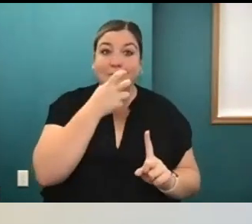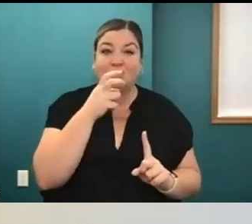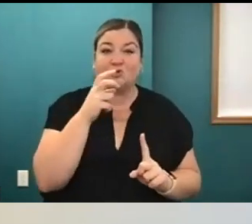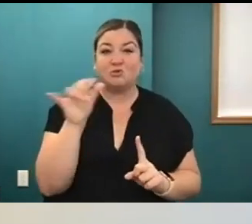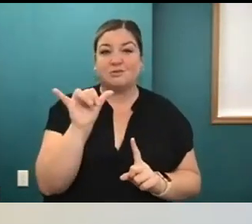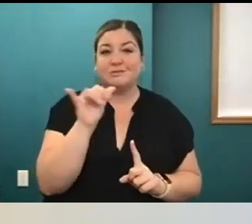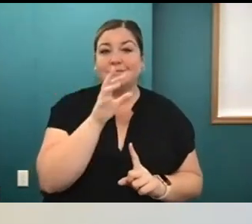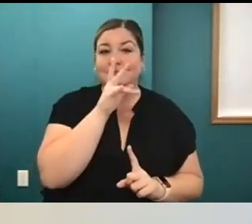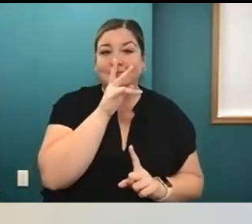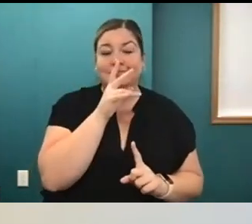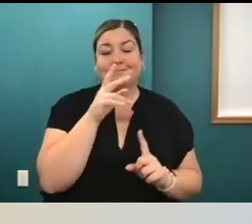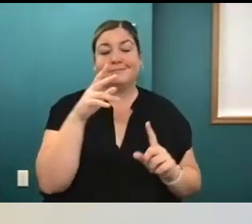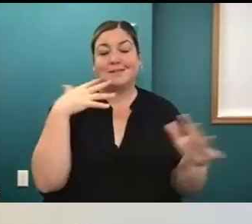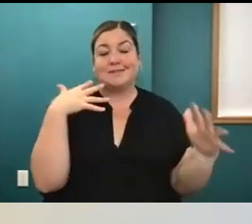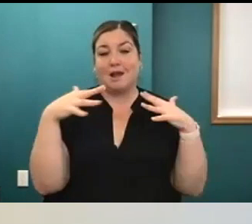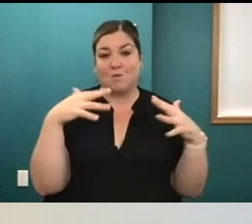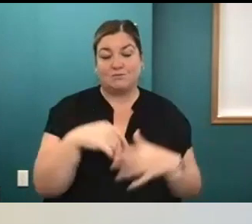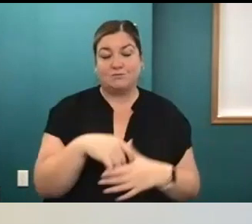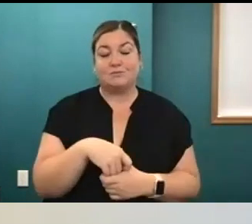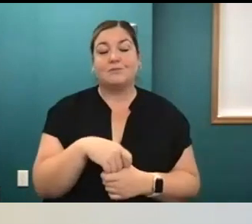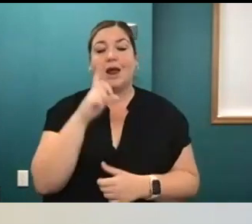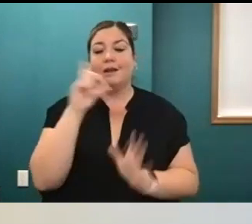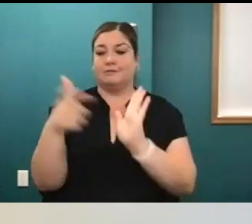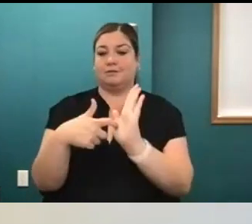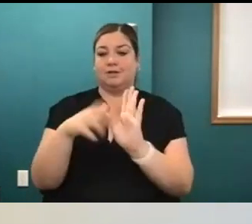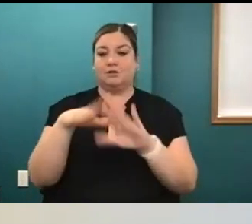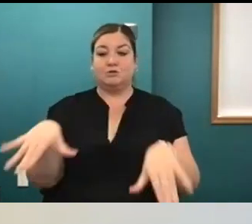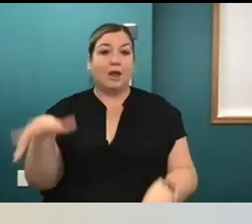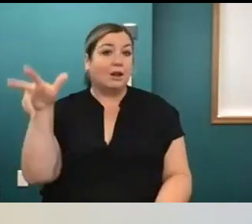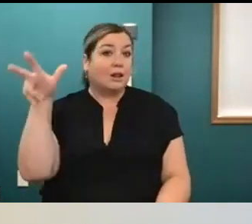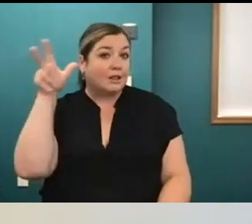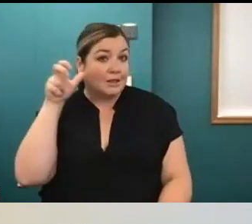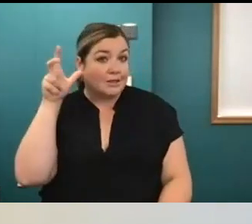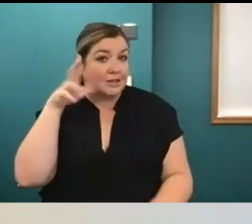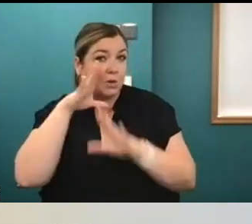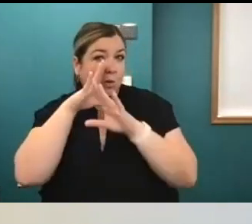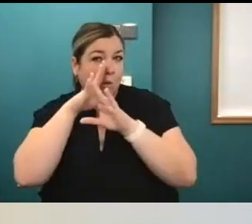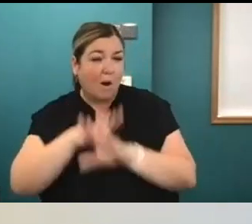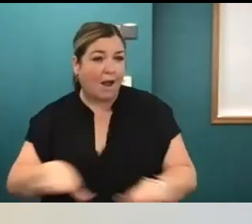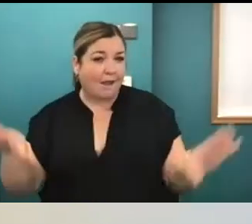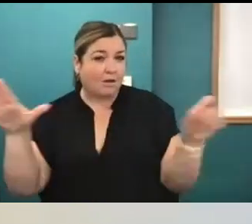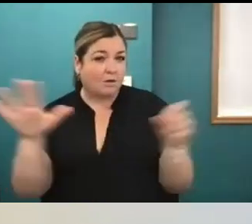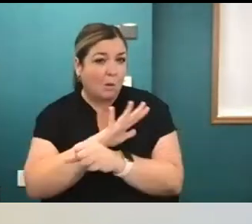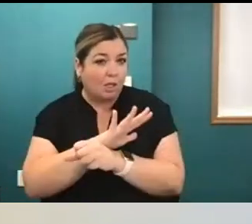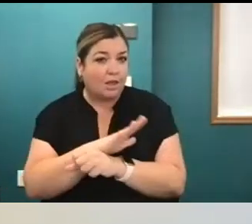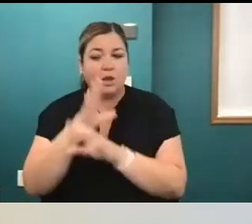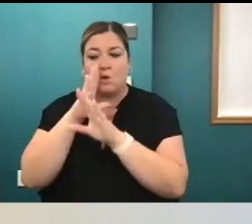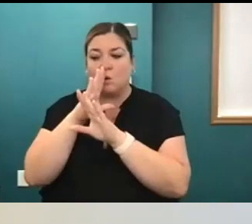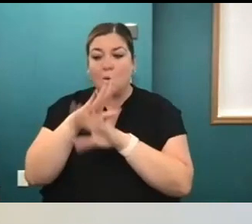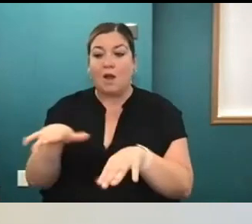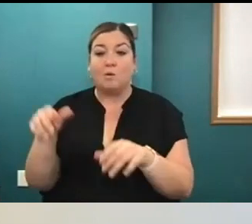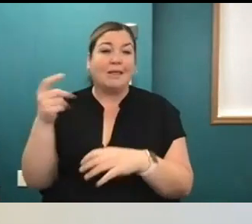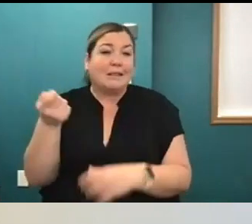It also is able to distinguish whether the child is listening in quiet entirely, quiet with a little bit of